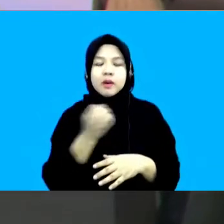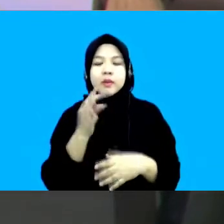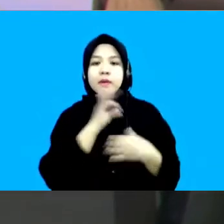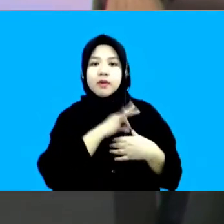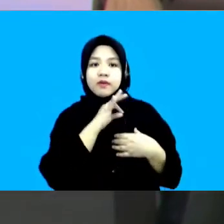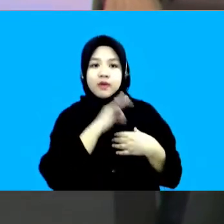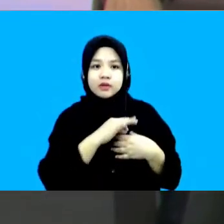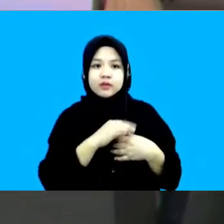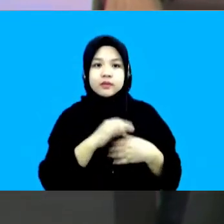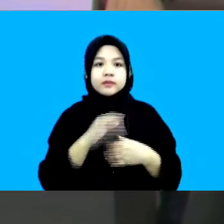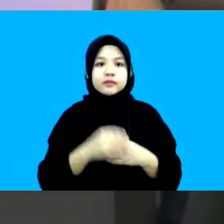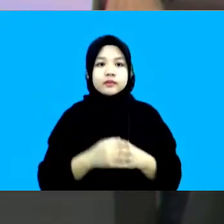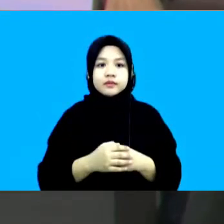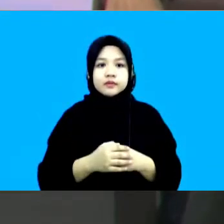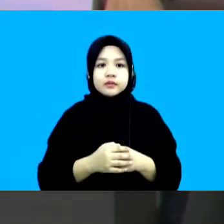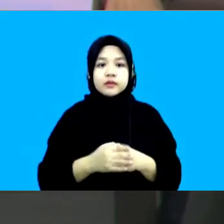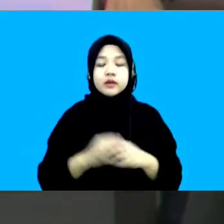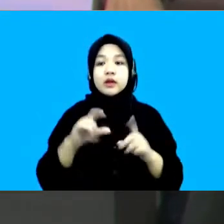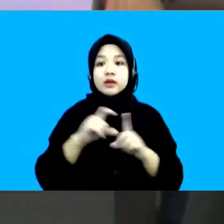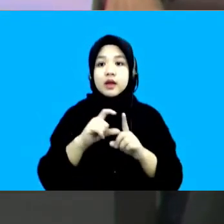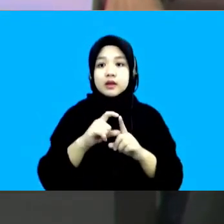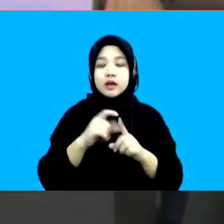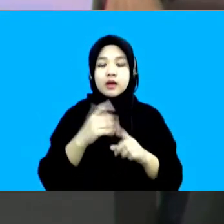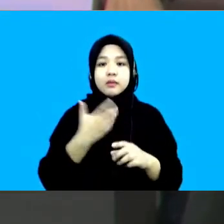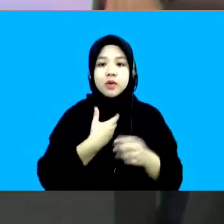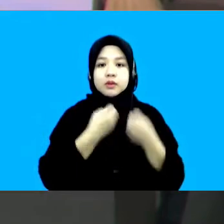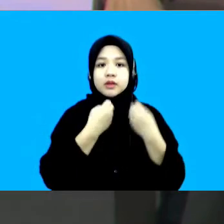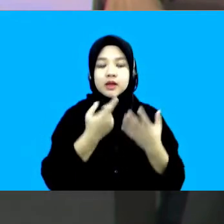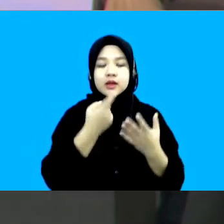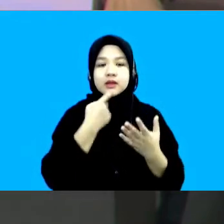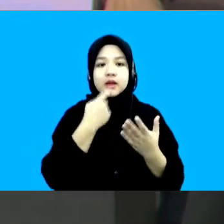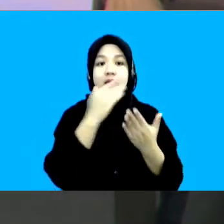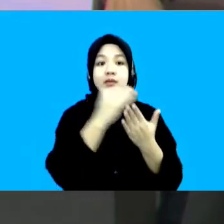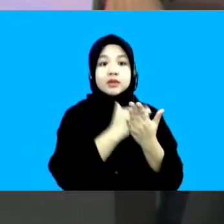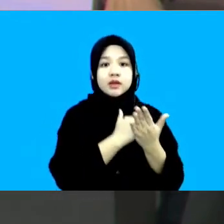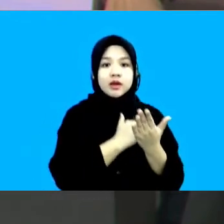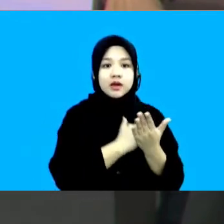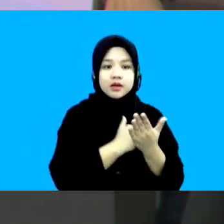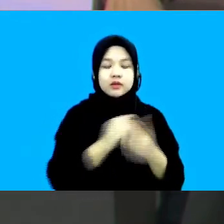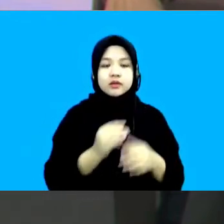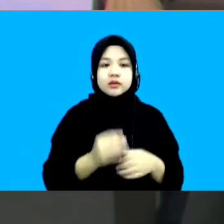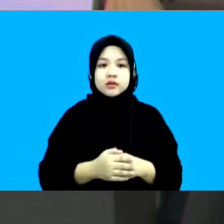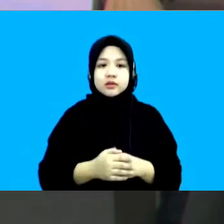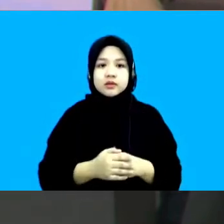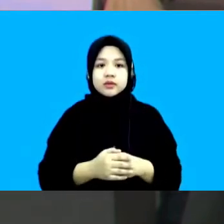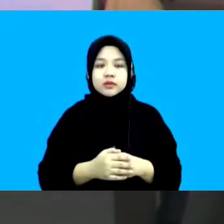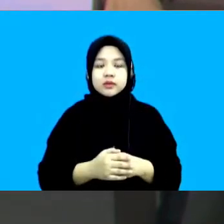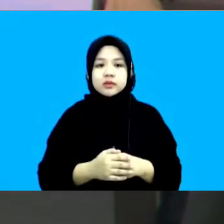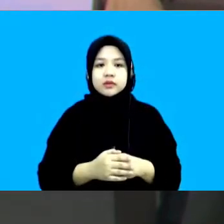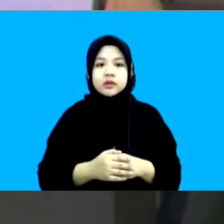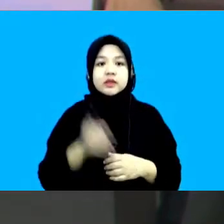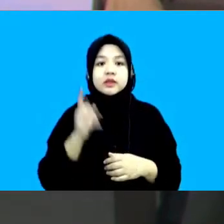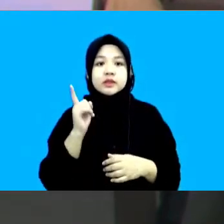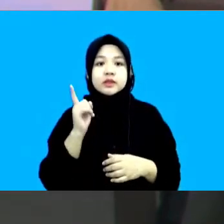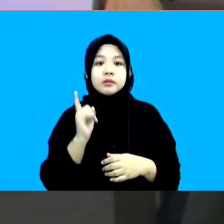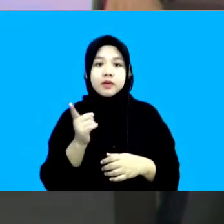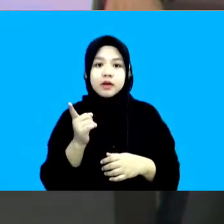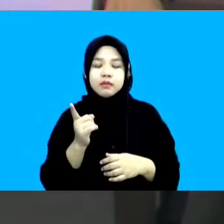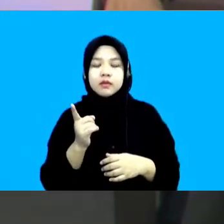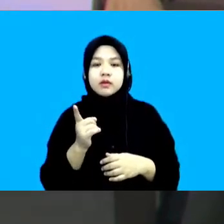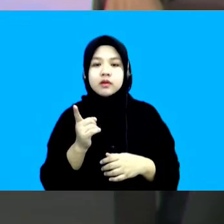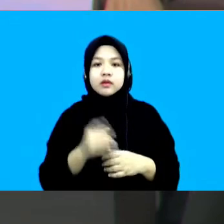of these factors. Yeah. The second issue that I would like to touch, this is more on the